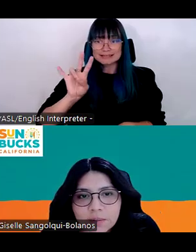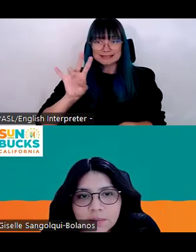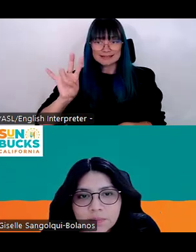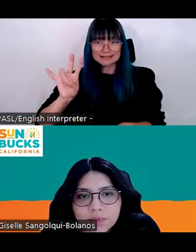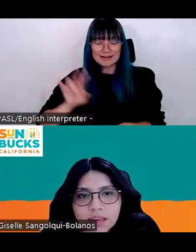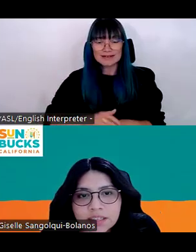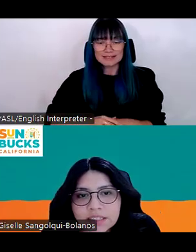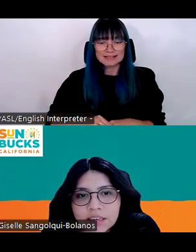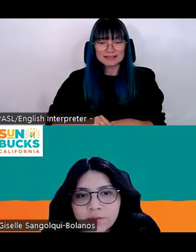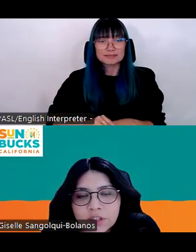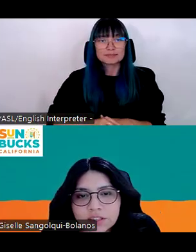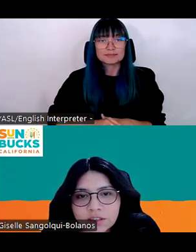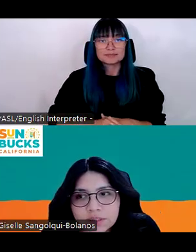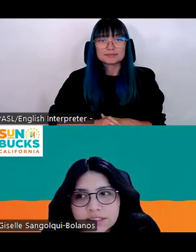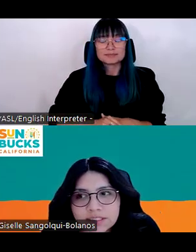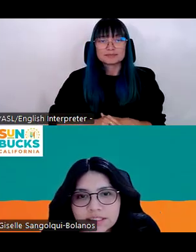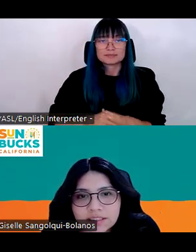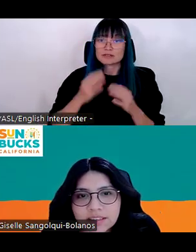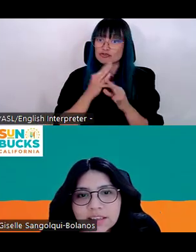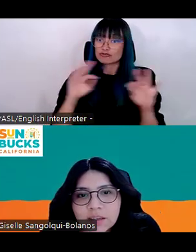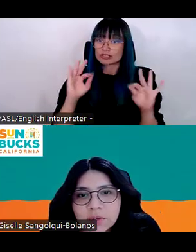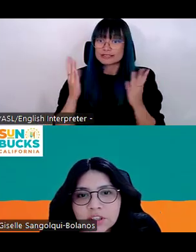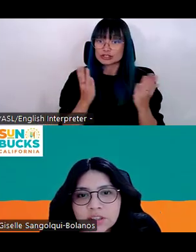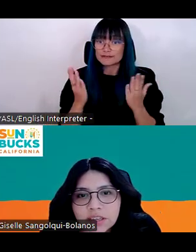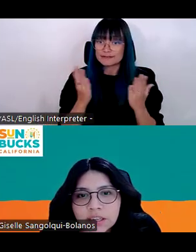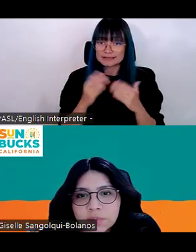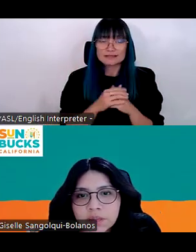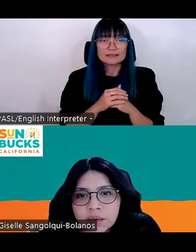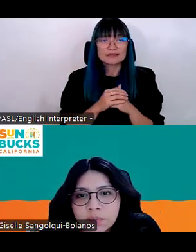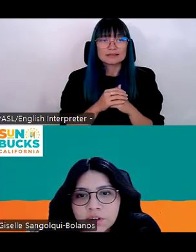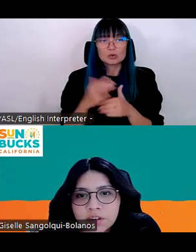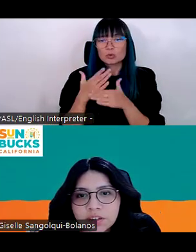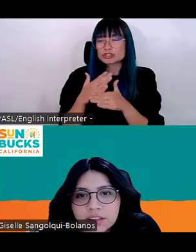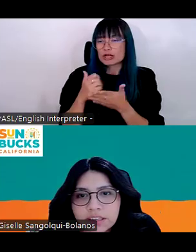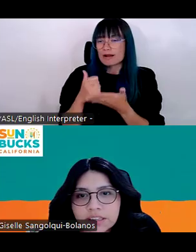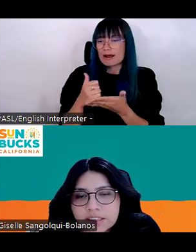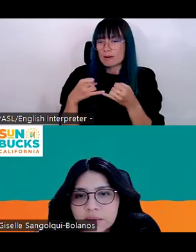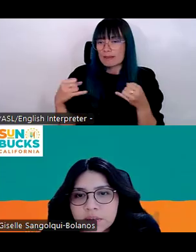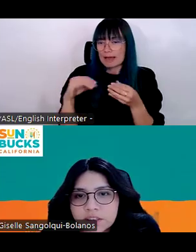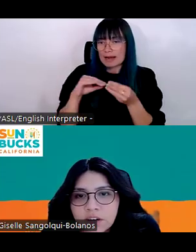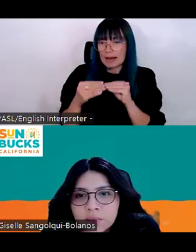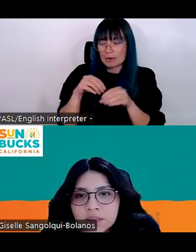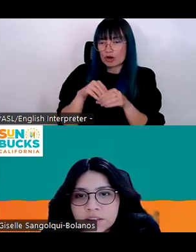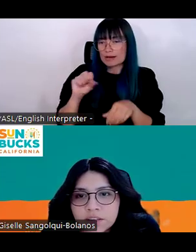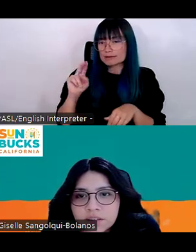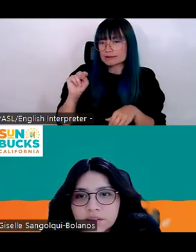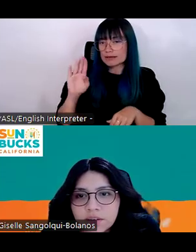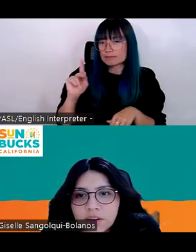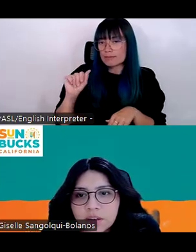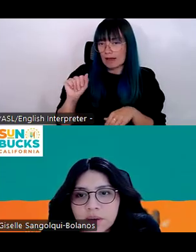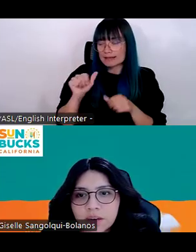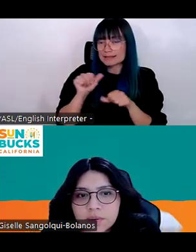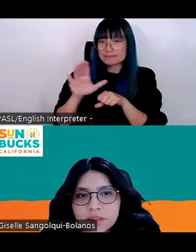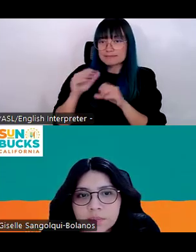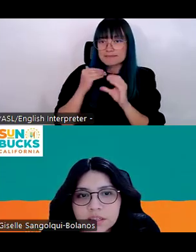877-328-9677, and it is a free service. We share the helpline number in the Sunbucks card mailer,